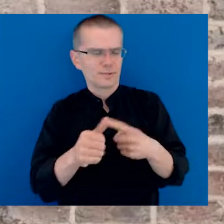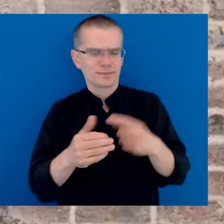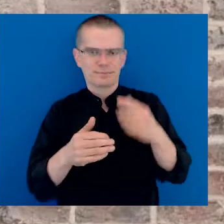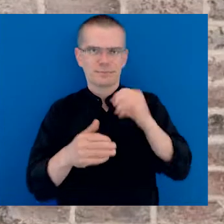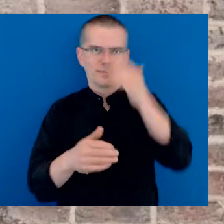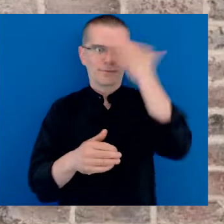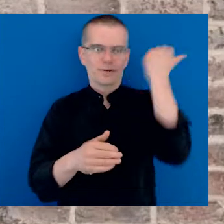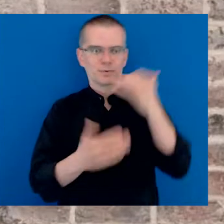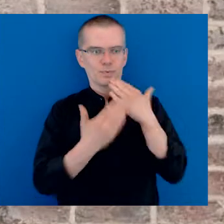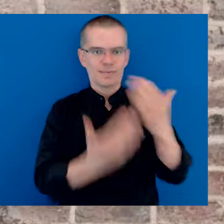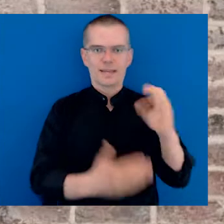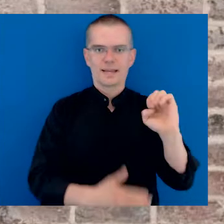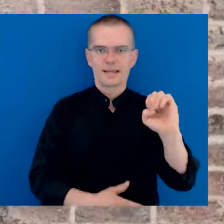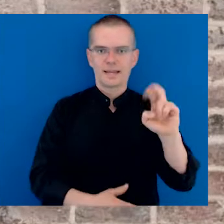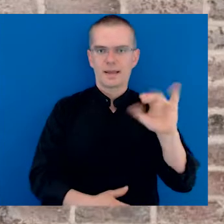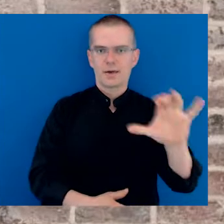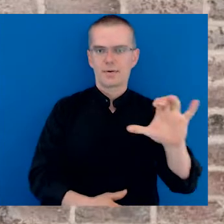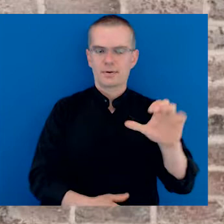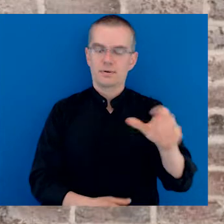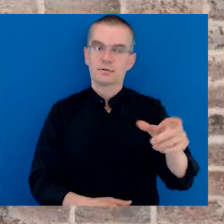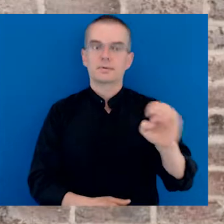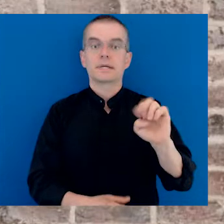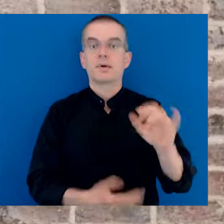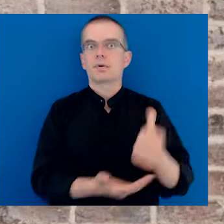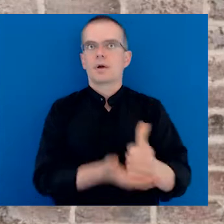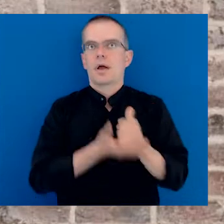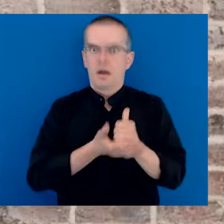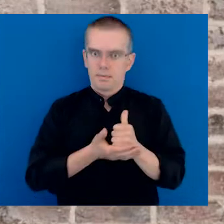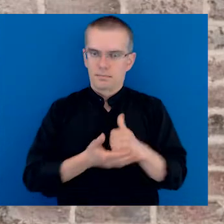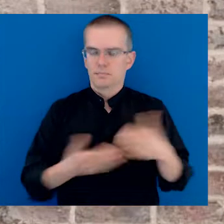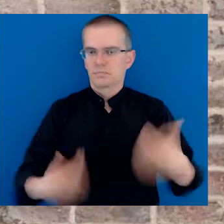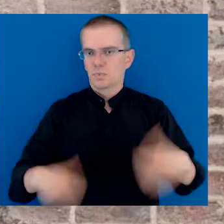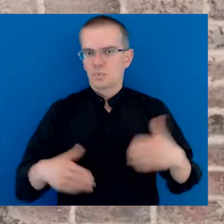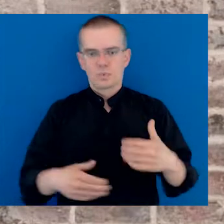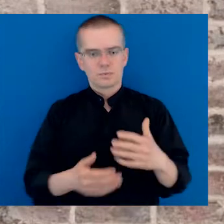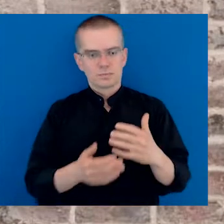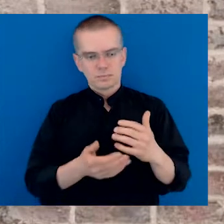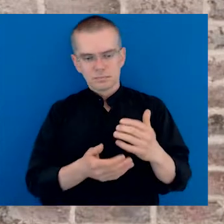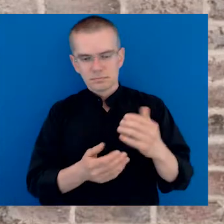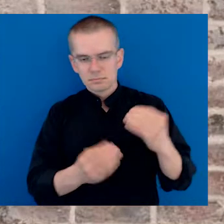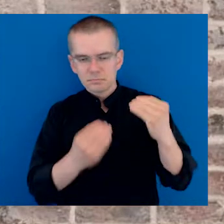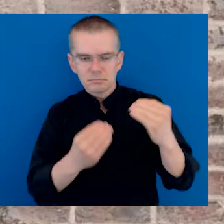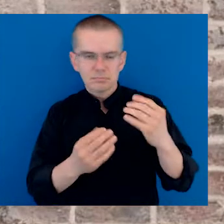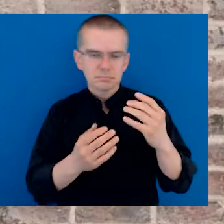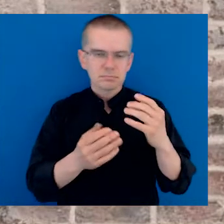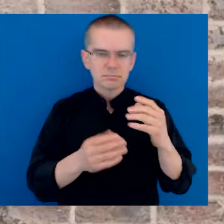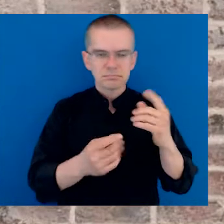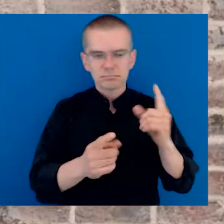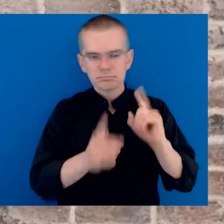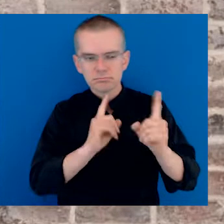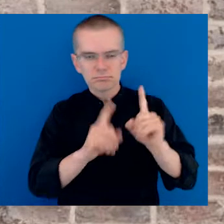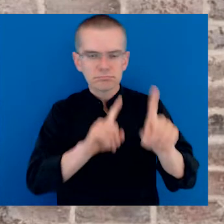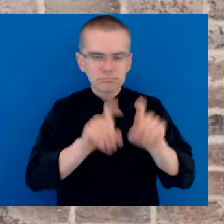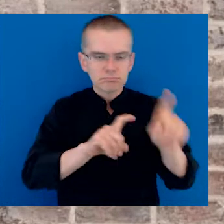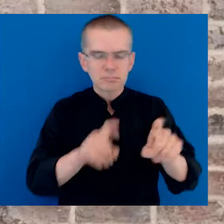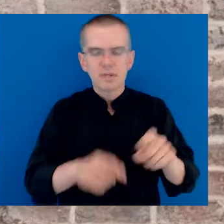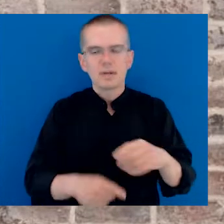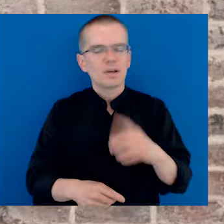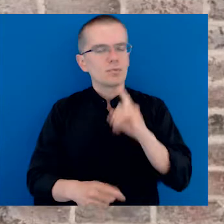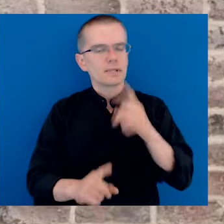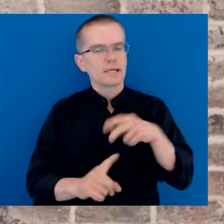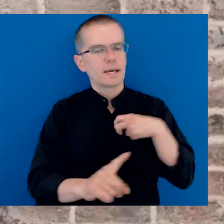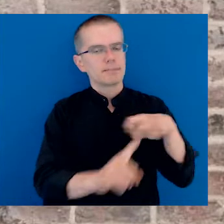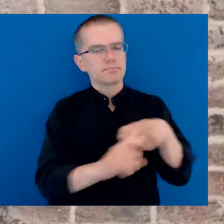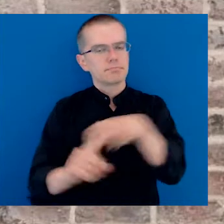Eric, because Eric was a great help to me with this book. I had two people who were my